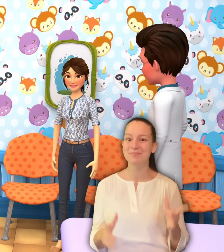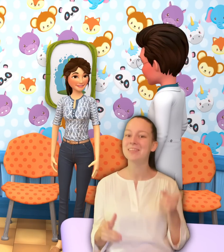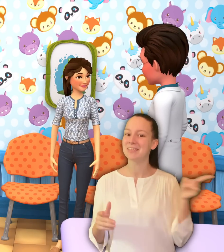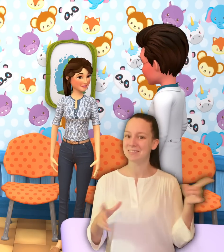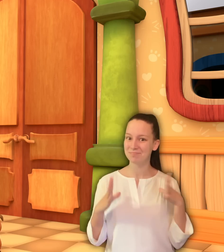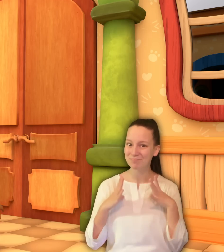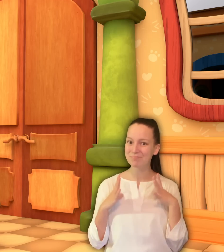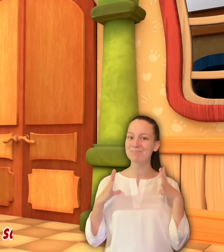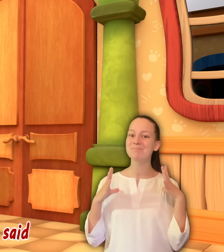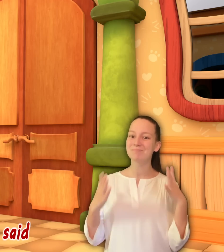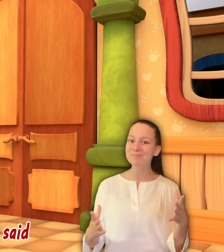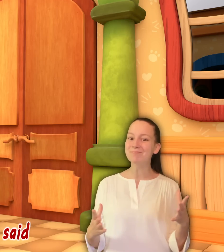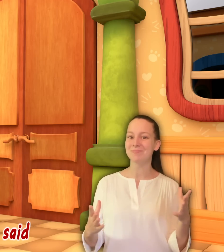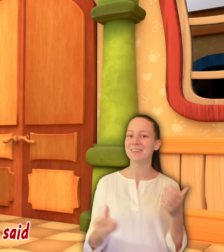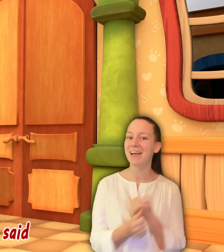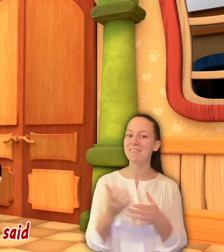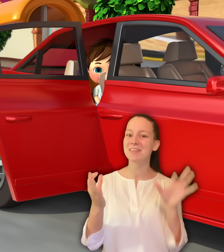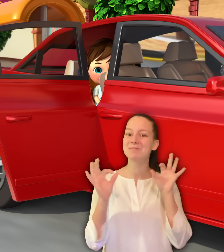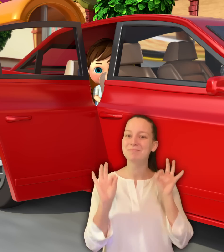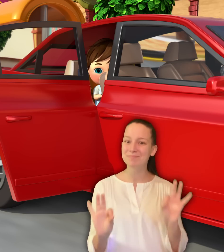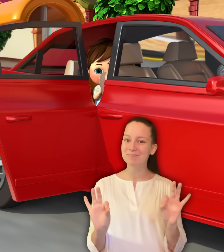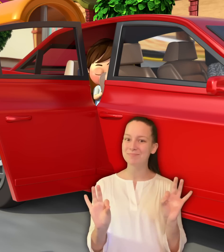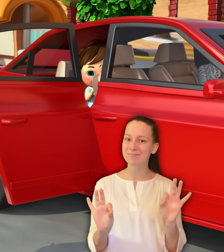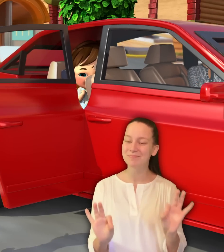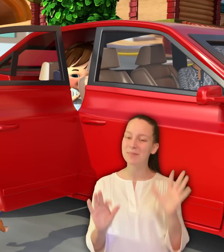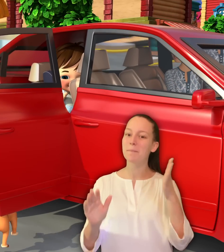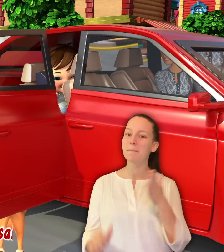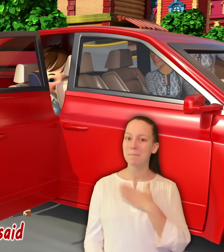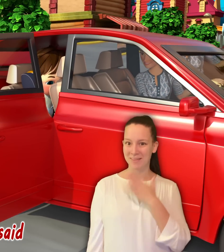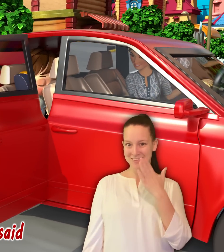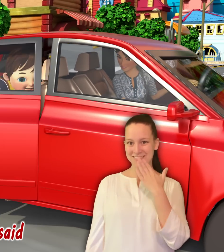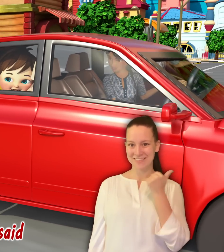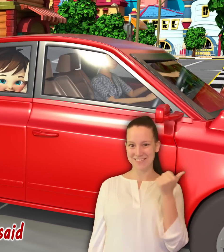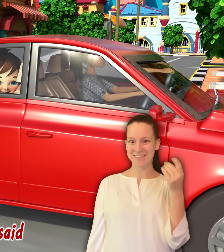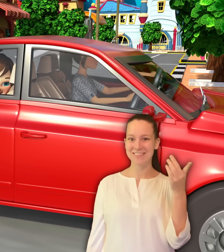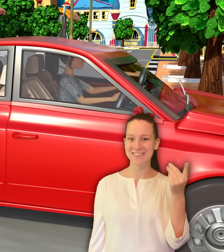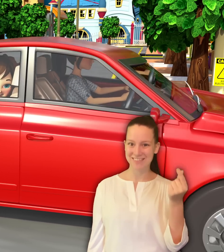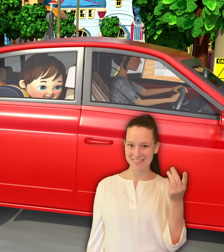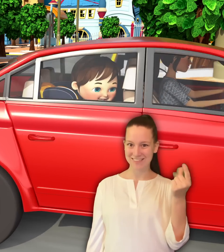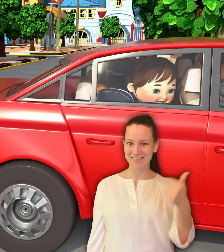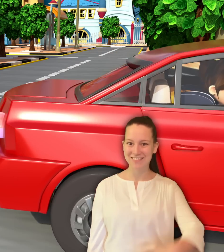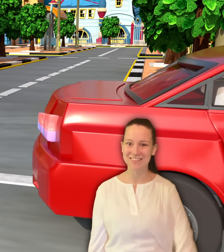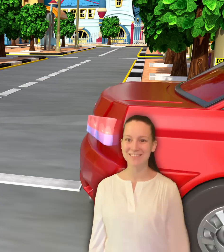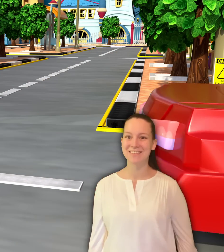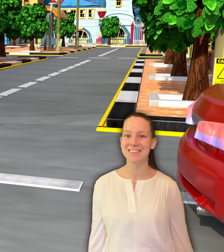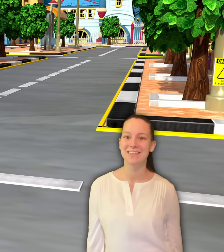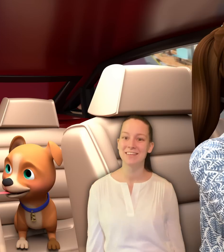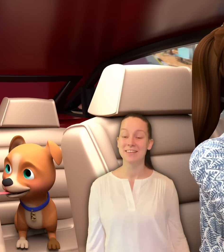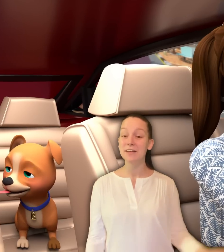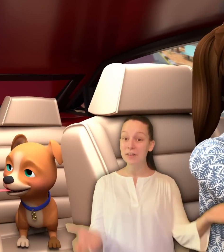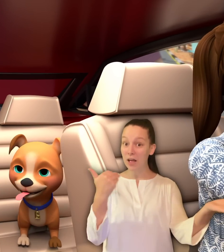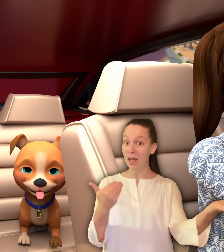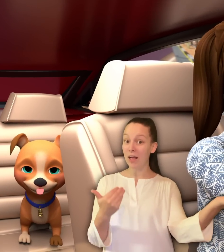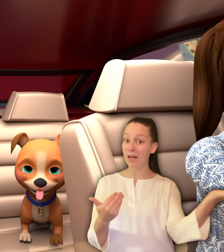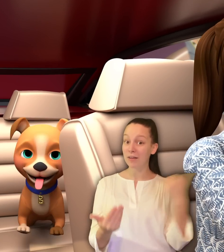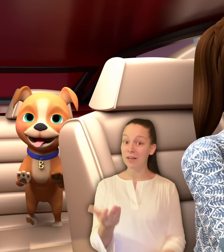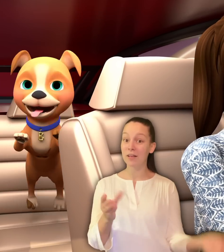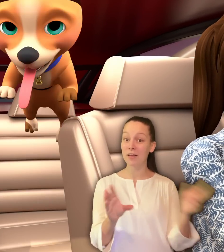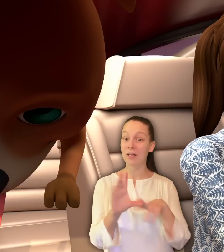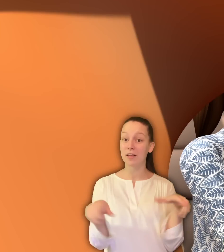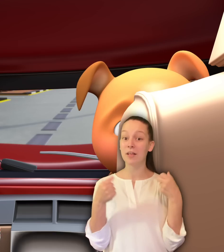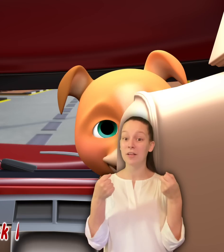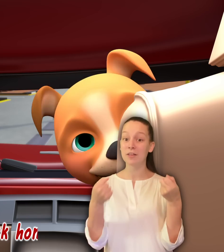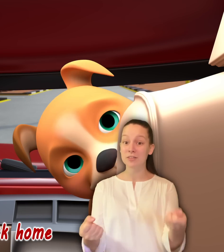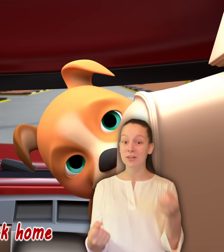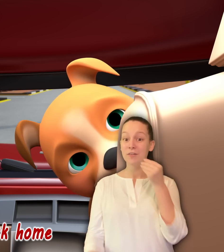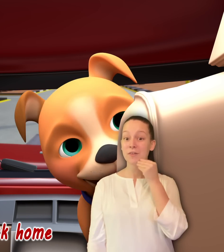said, fine, he said, fine, he said. Everything is fine, he said, my sweet puppy. Let's